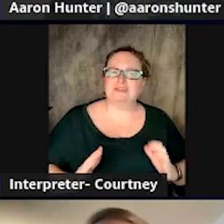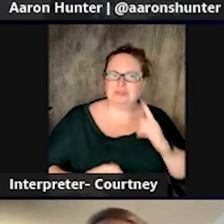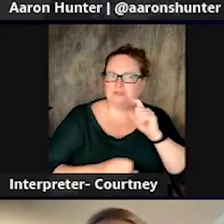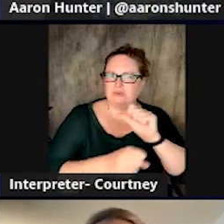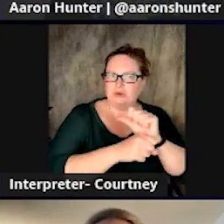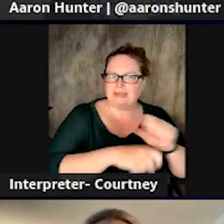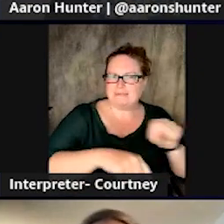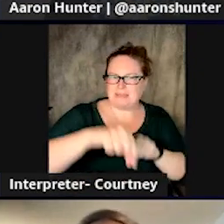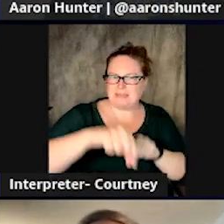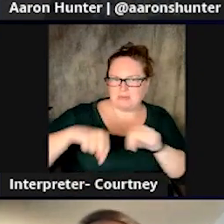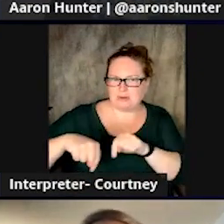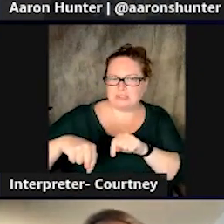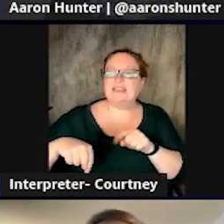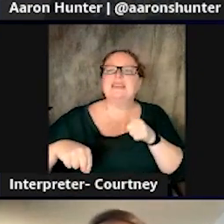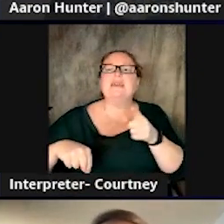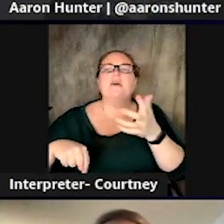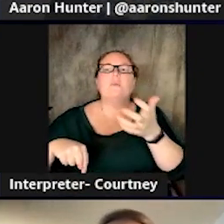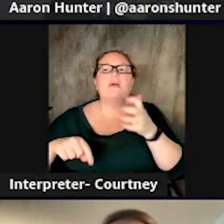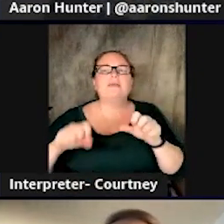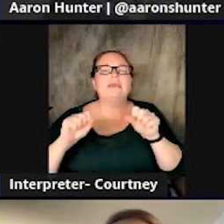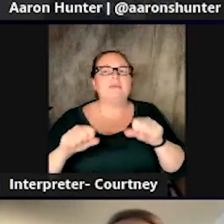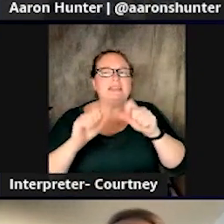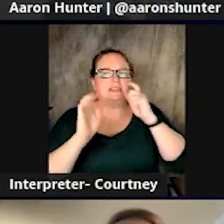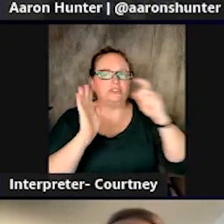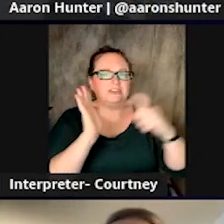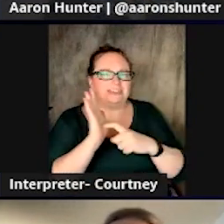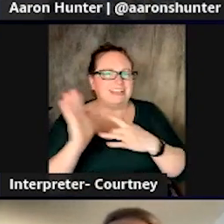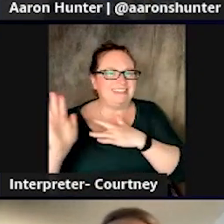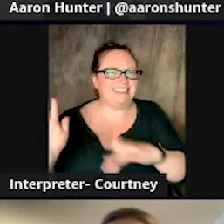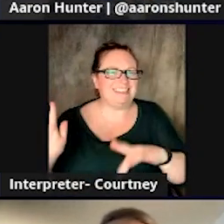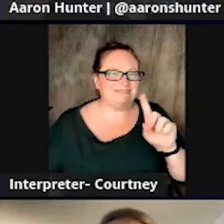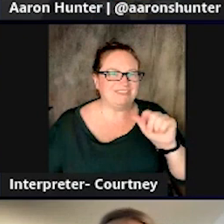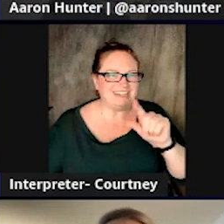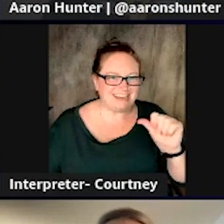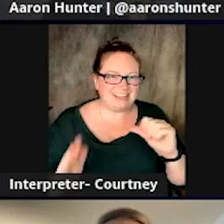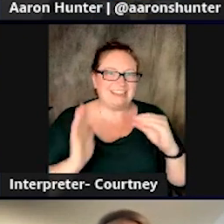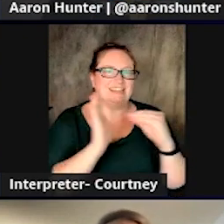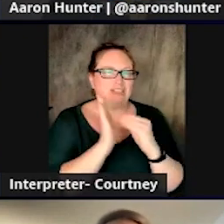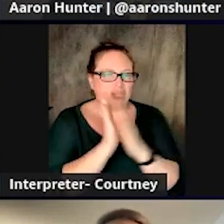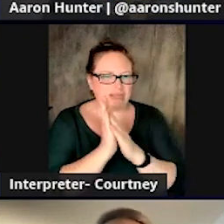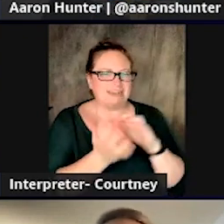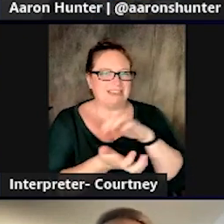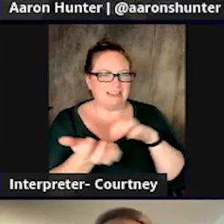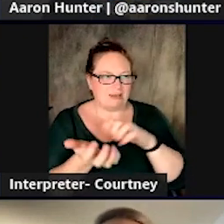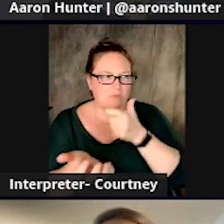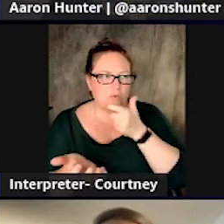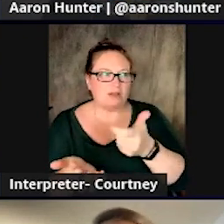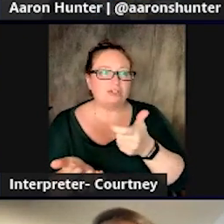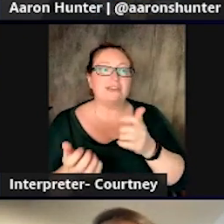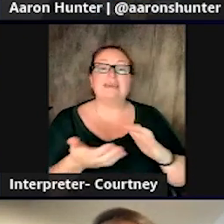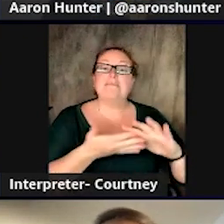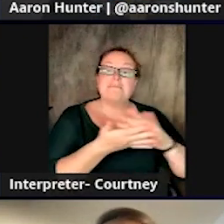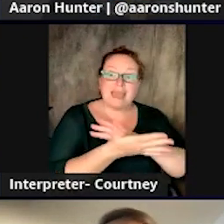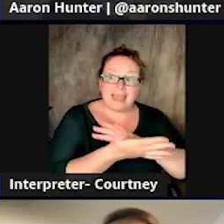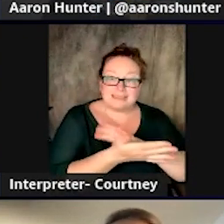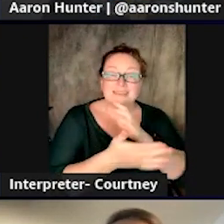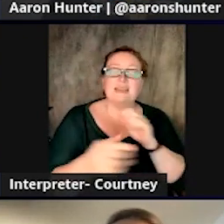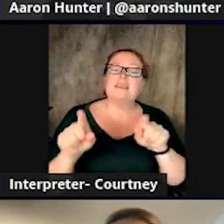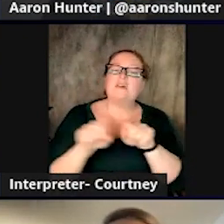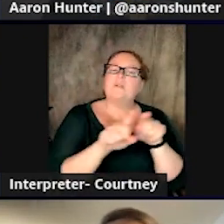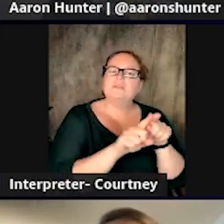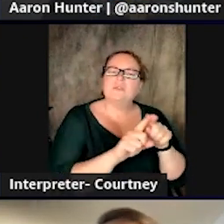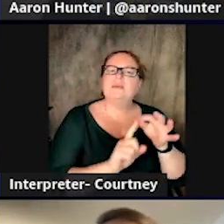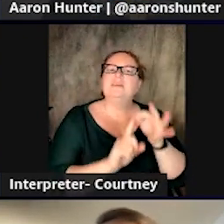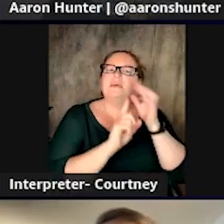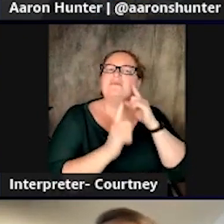was they wanted the ability to detect sensitive data as it's logged to CloudWatch logs, mask that data, but also especially for